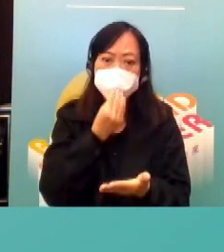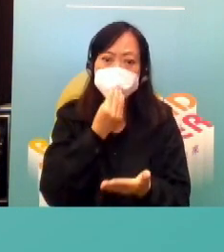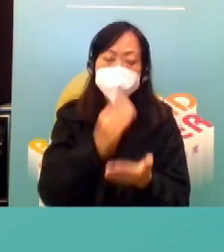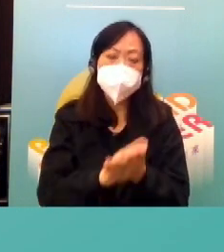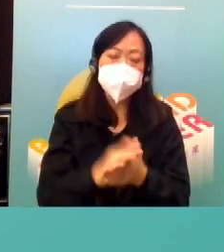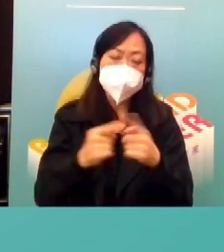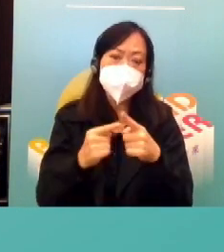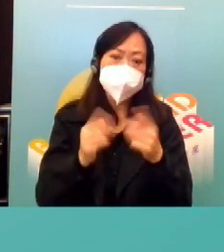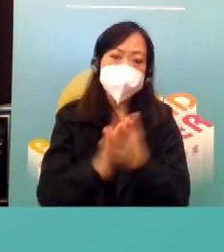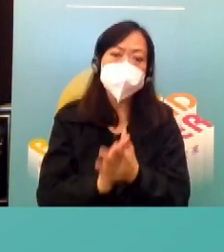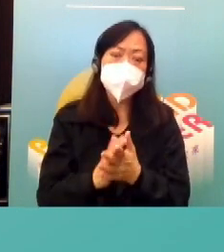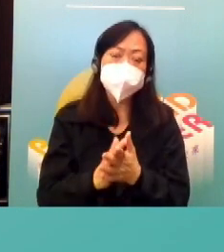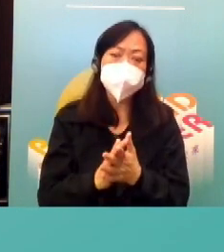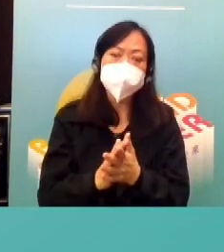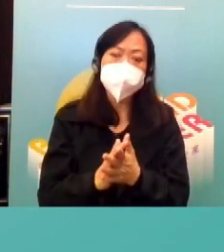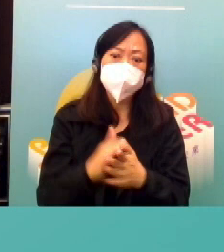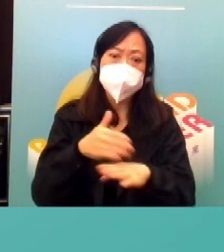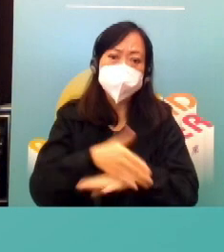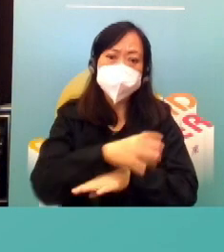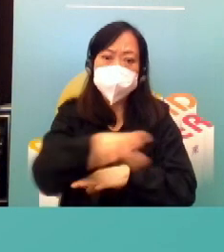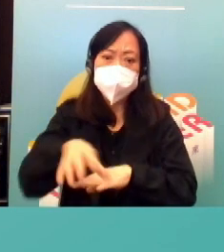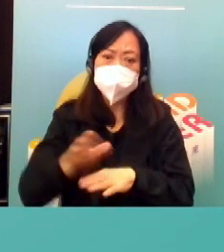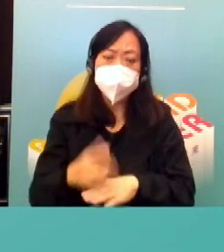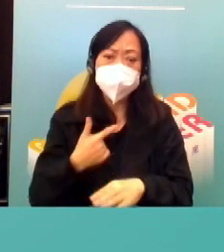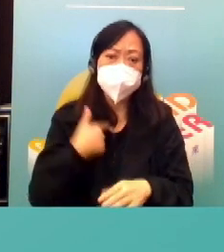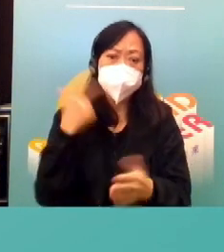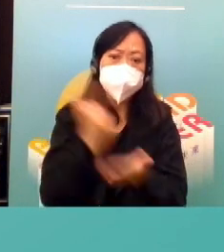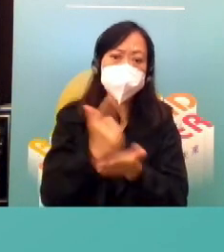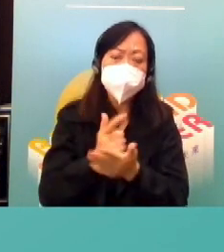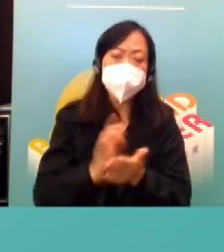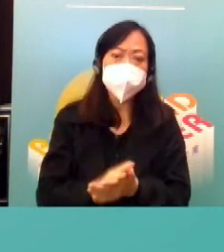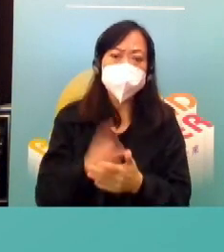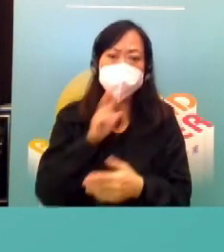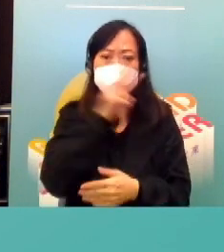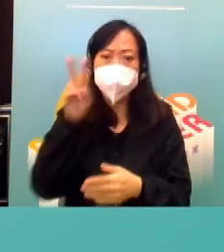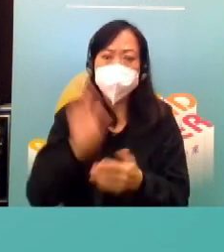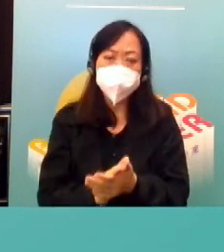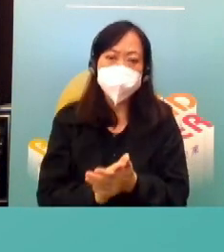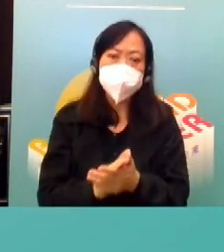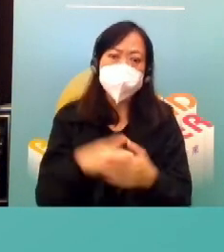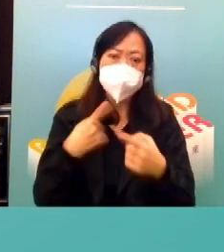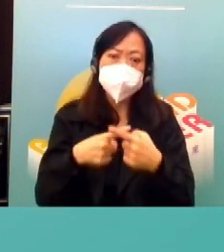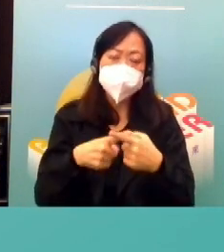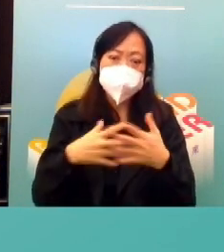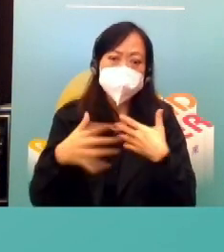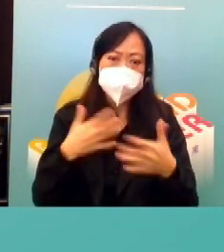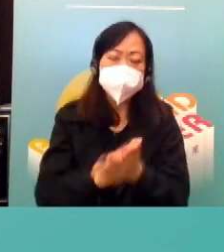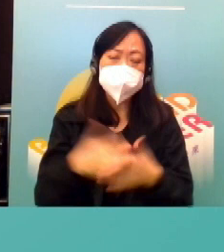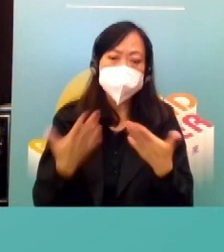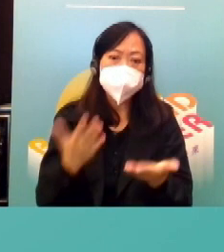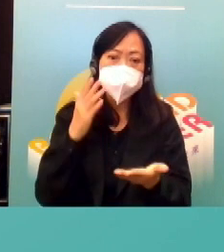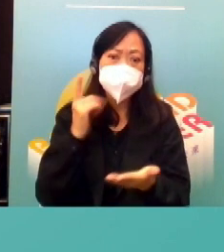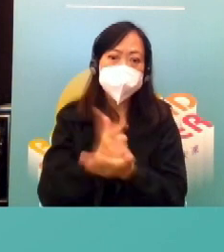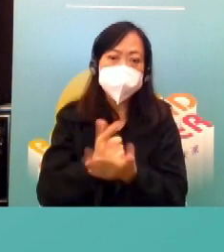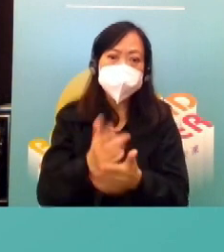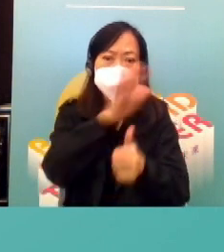why we think this is important is because if you actually look at the solid line, right, we all talk about impact and values, right? If you have more benefits than cost,